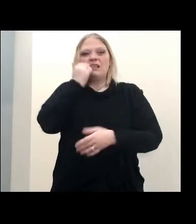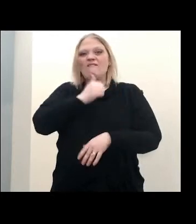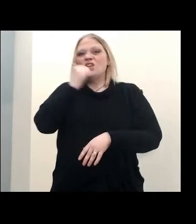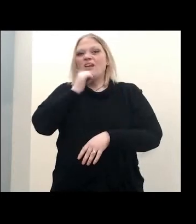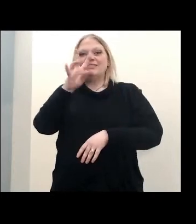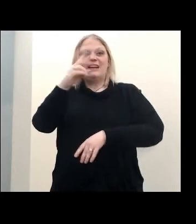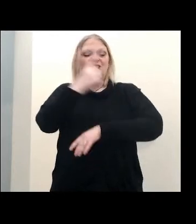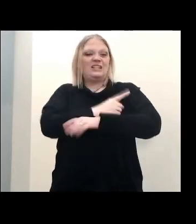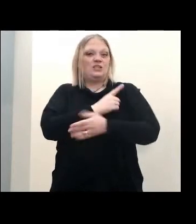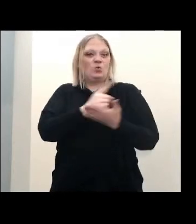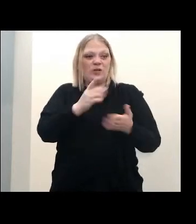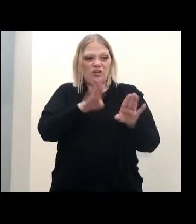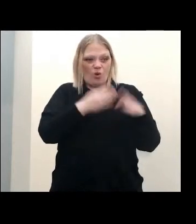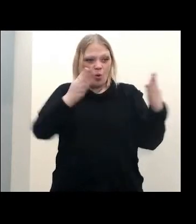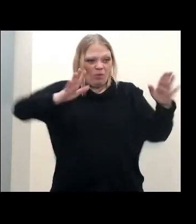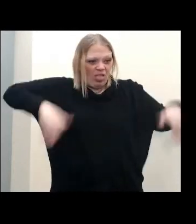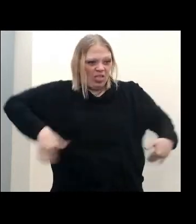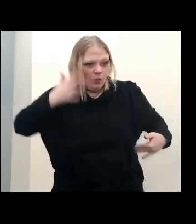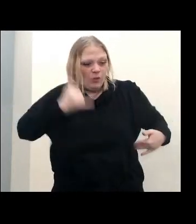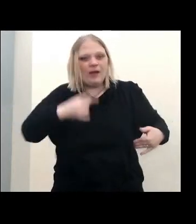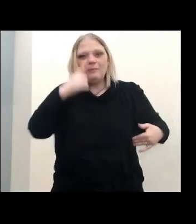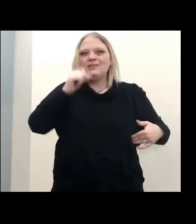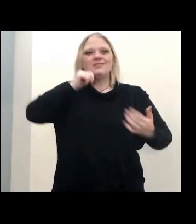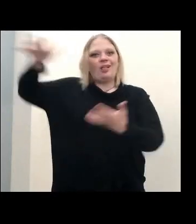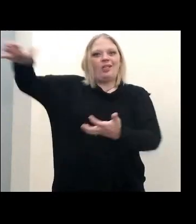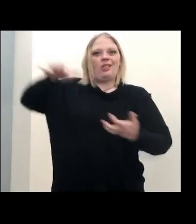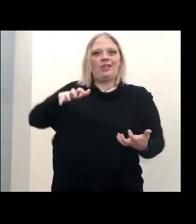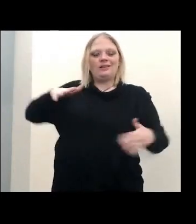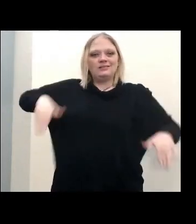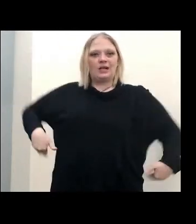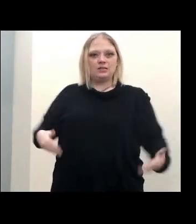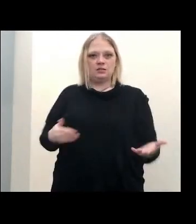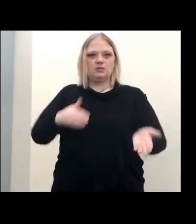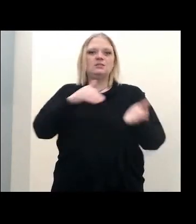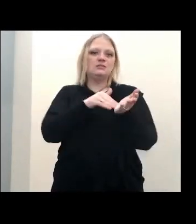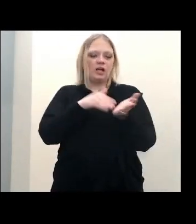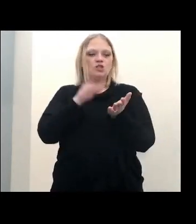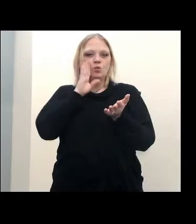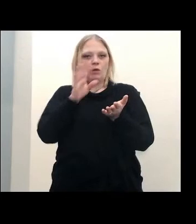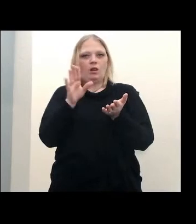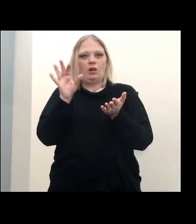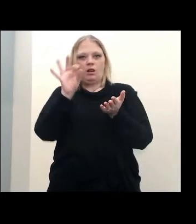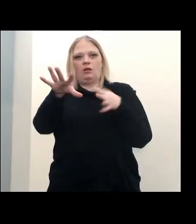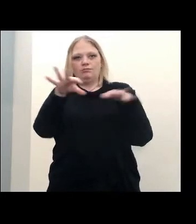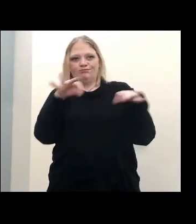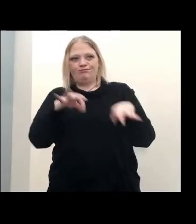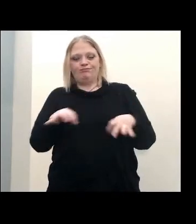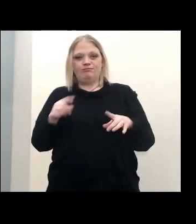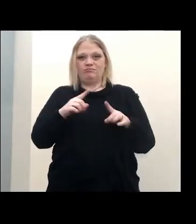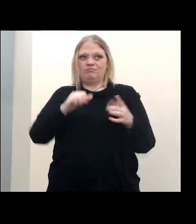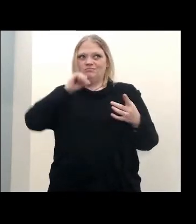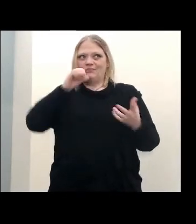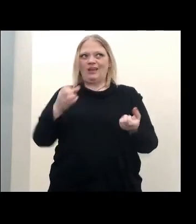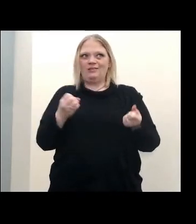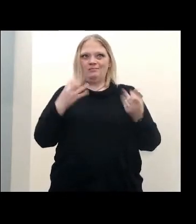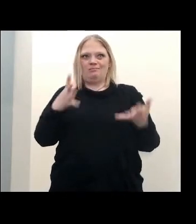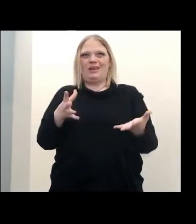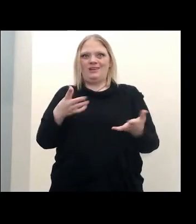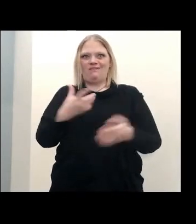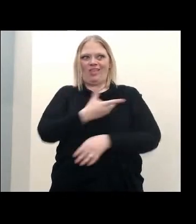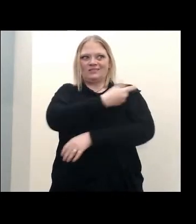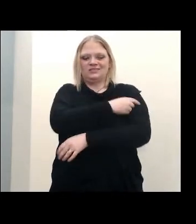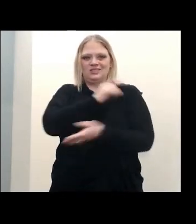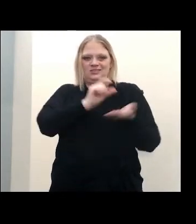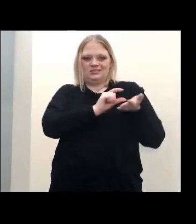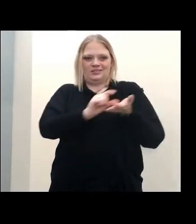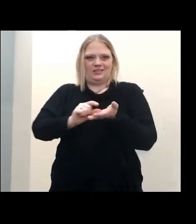opened yet is because we don't have the vaccines to do it. As Dr. Burstein will talk, we really haven't had that many vaccines at all to do it.